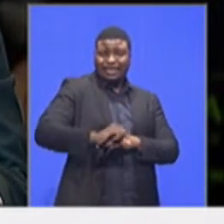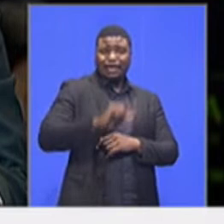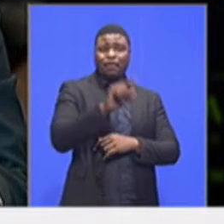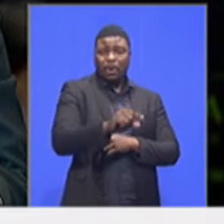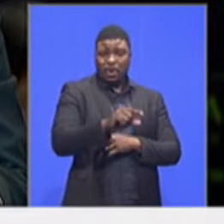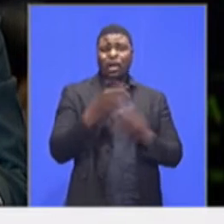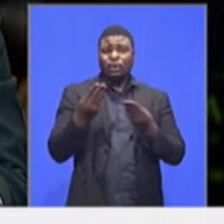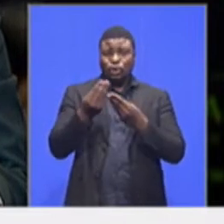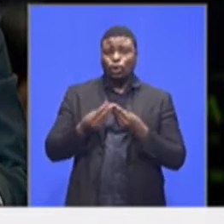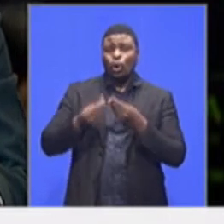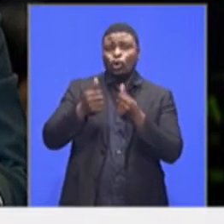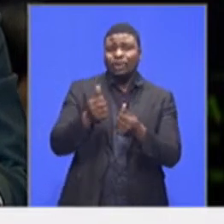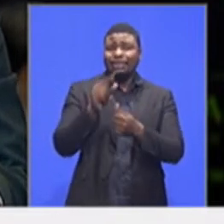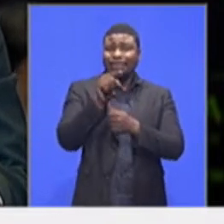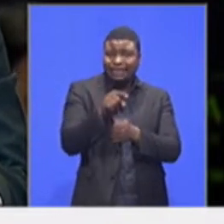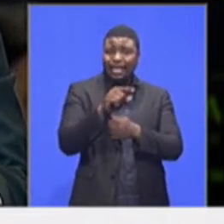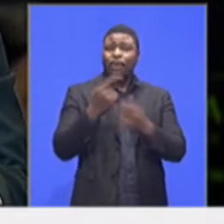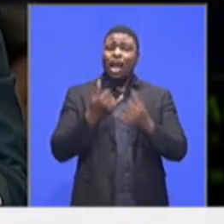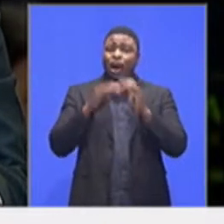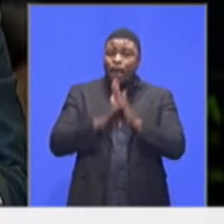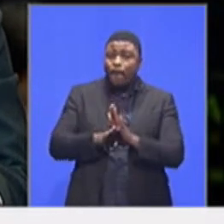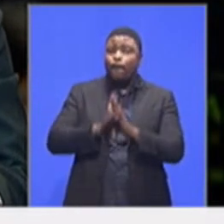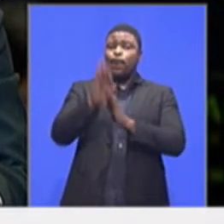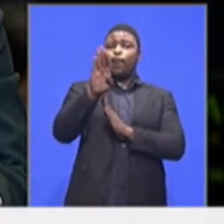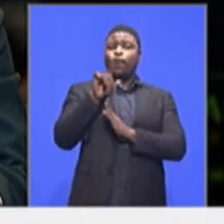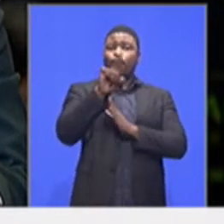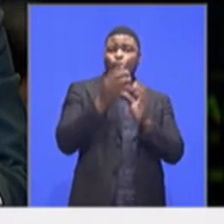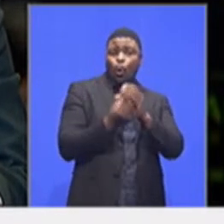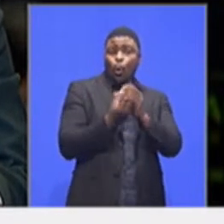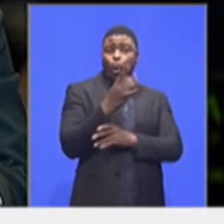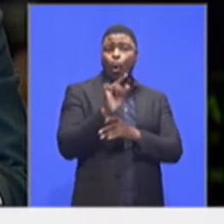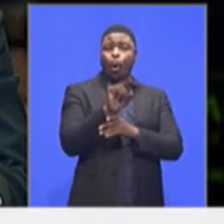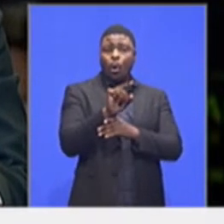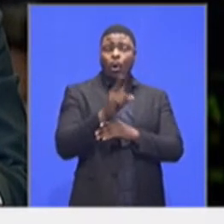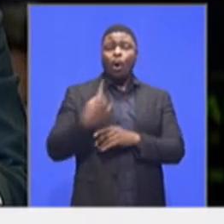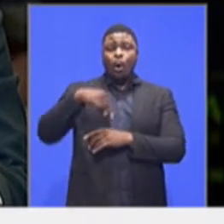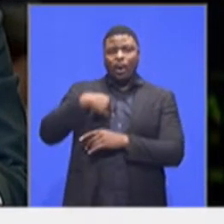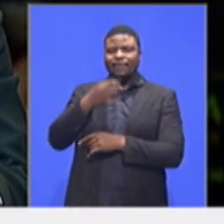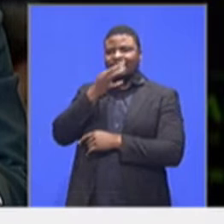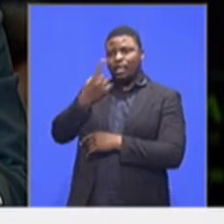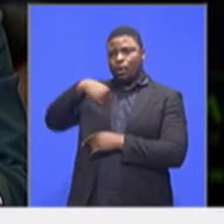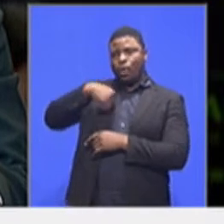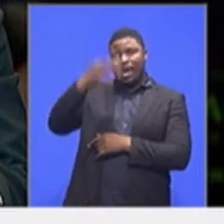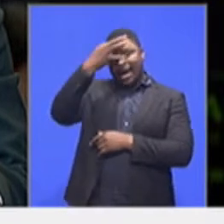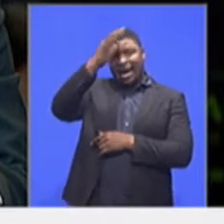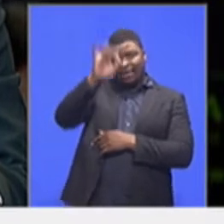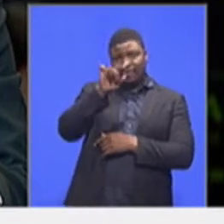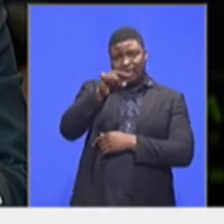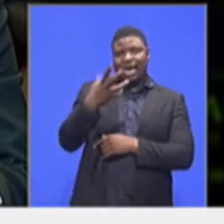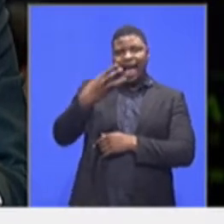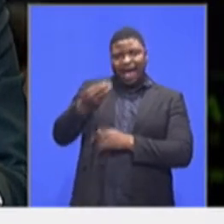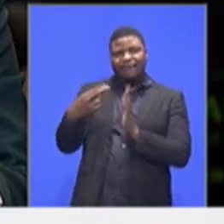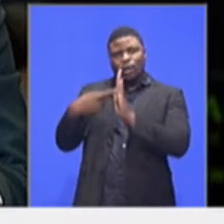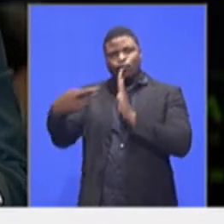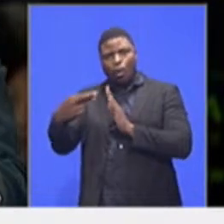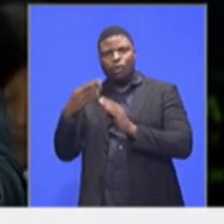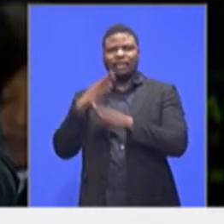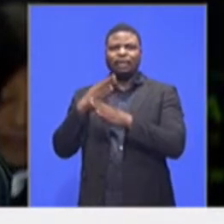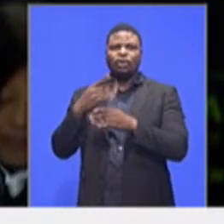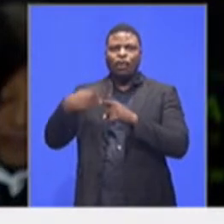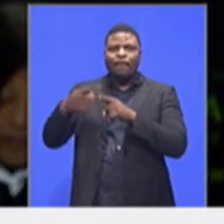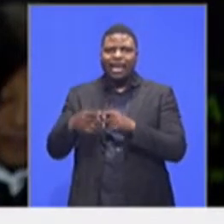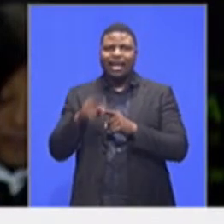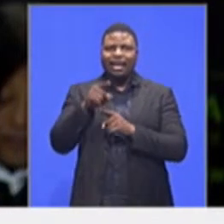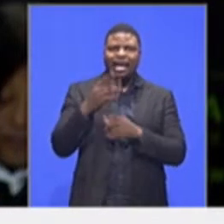is accelerating. We recognize that we have a role to play in encouraging adaptation and mitigation.